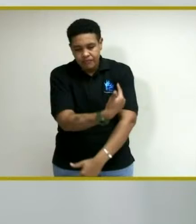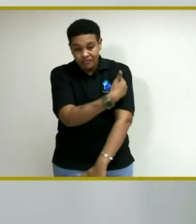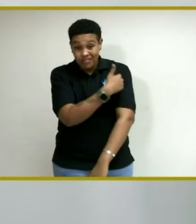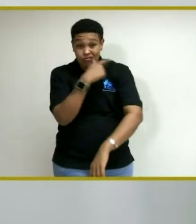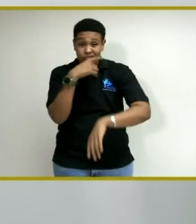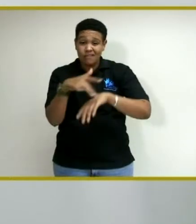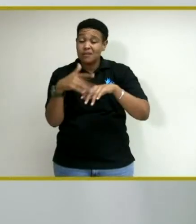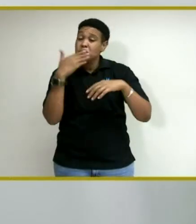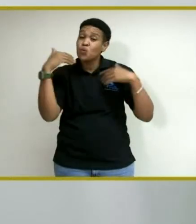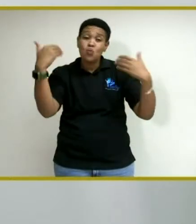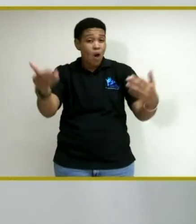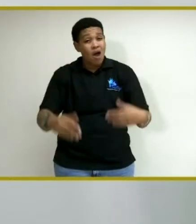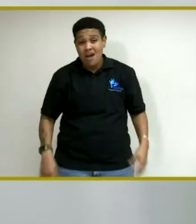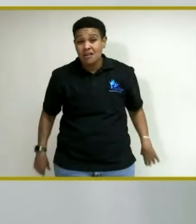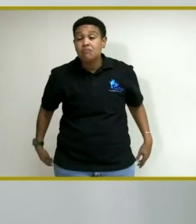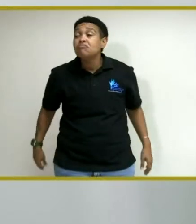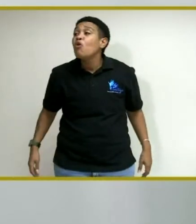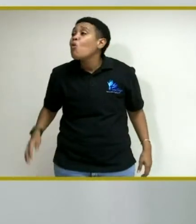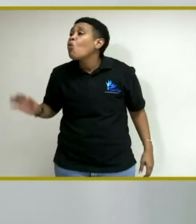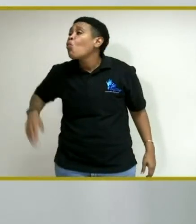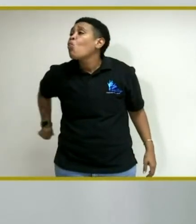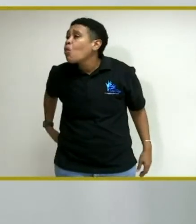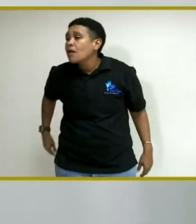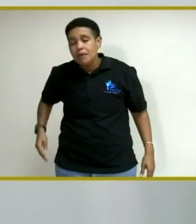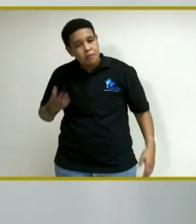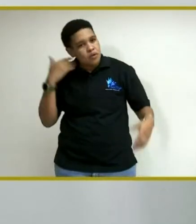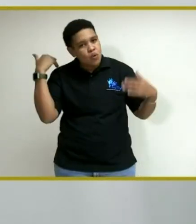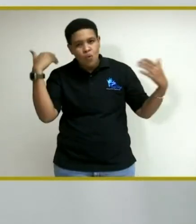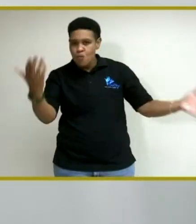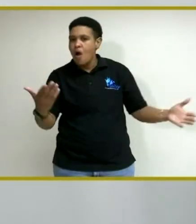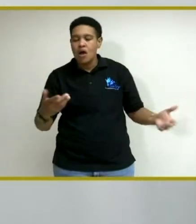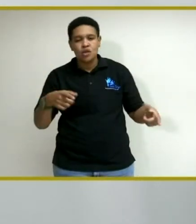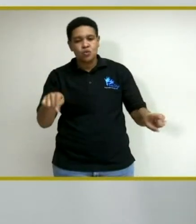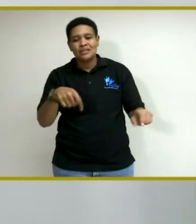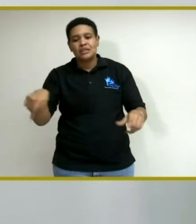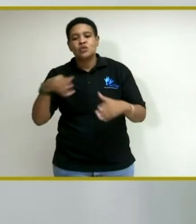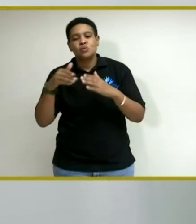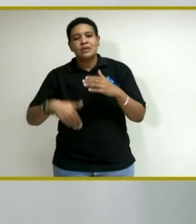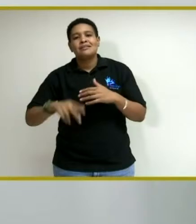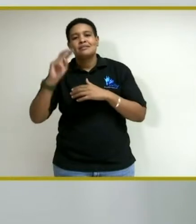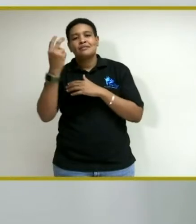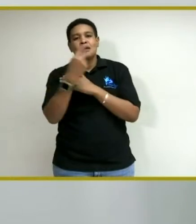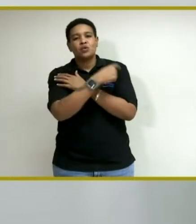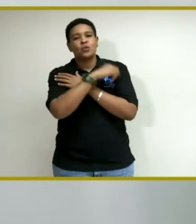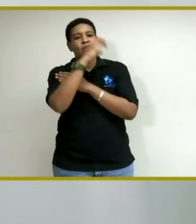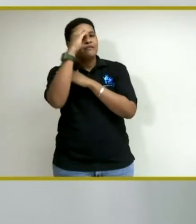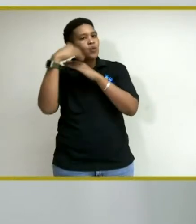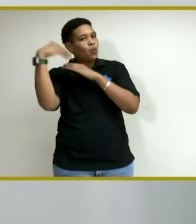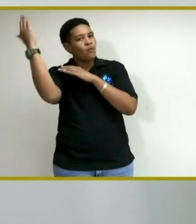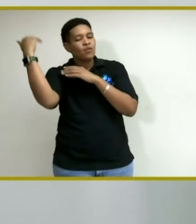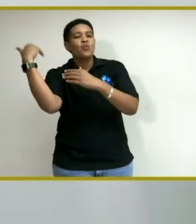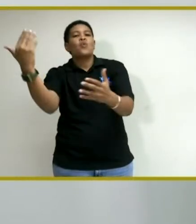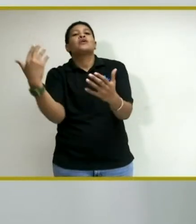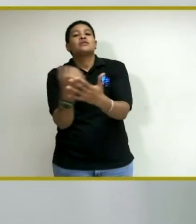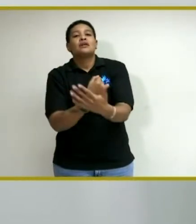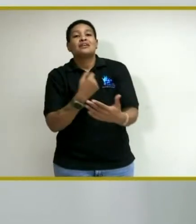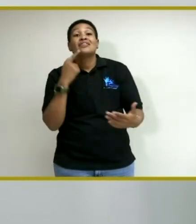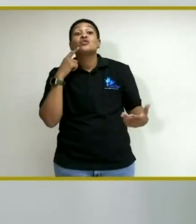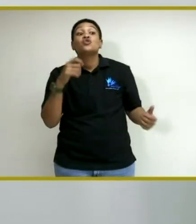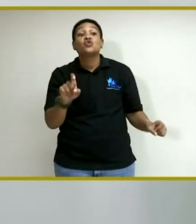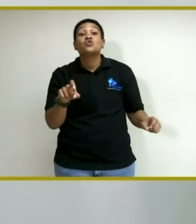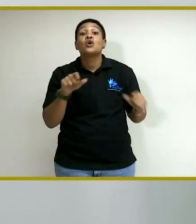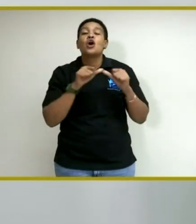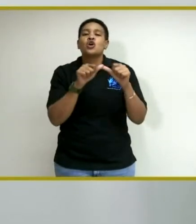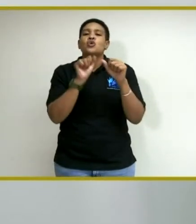available during the course of this weekend and the week ahead. Let's continue to